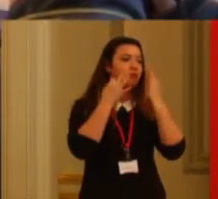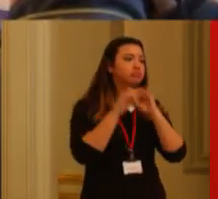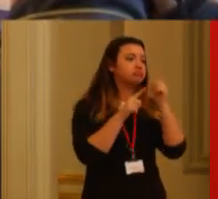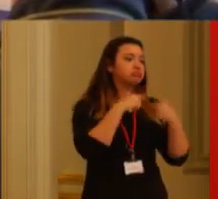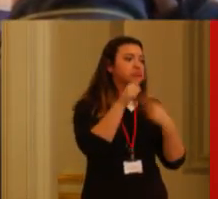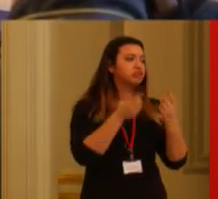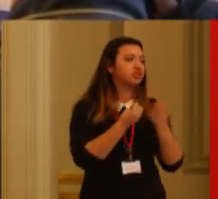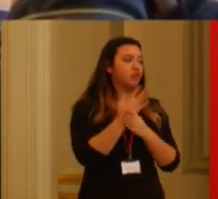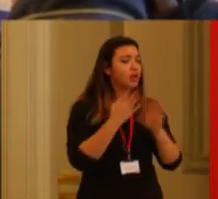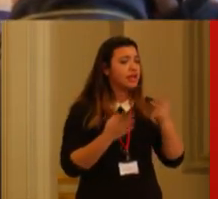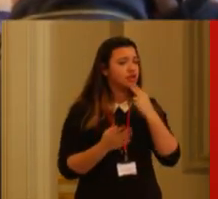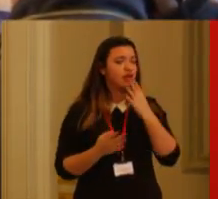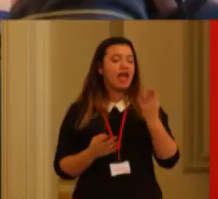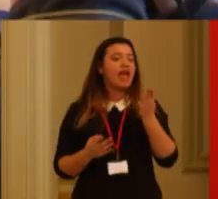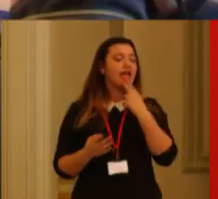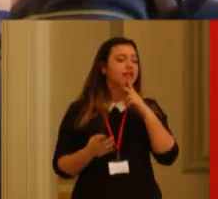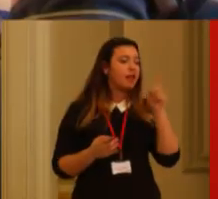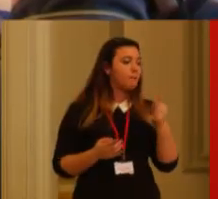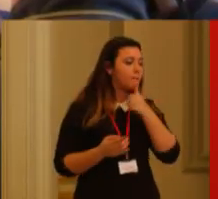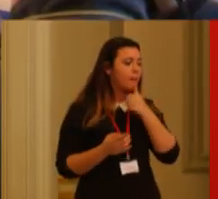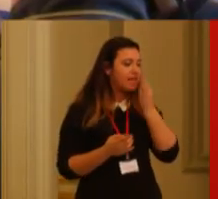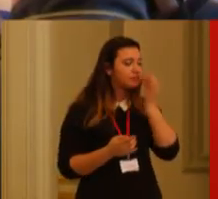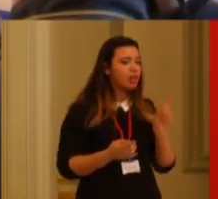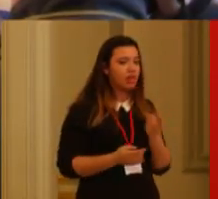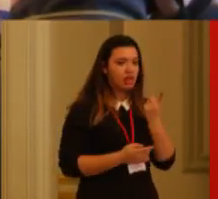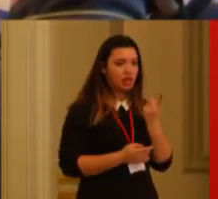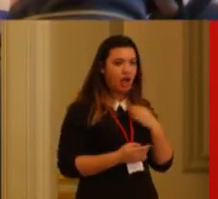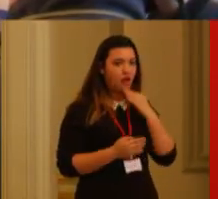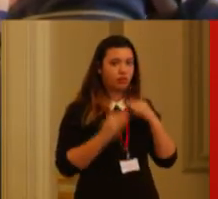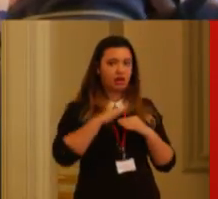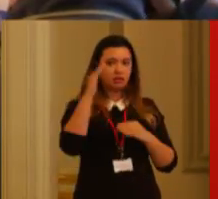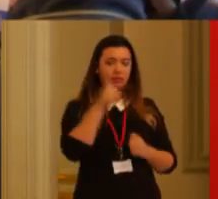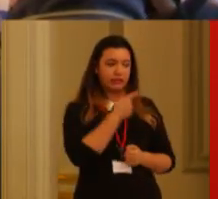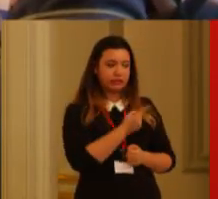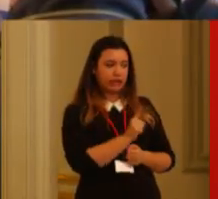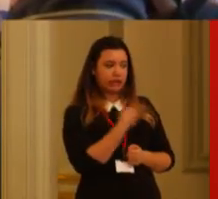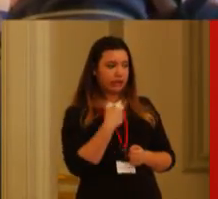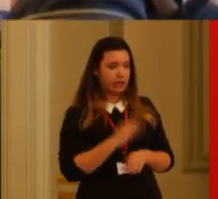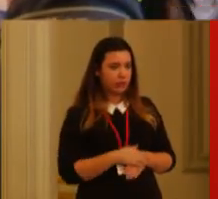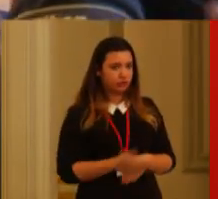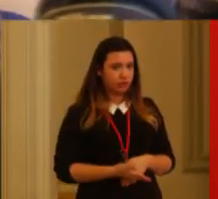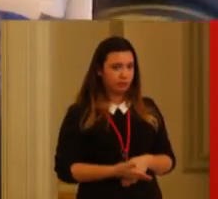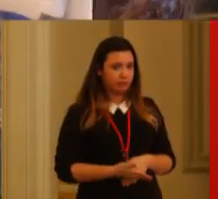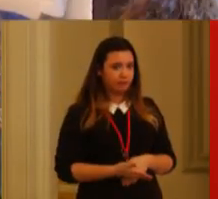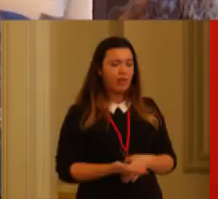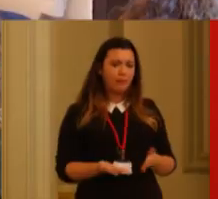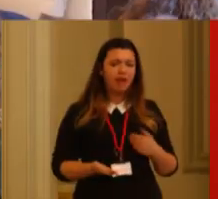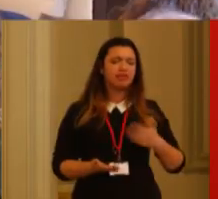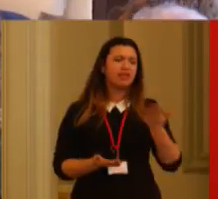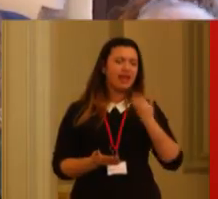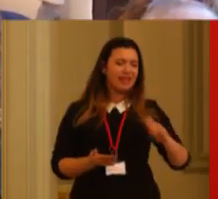the sample, and it is a fact, women believe that their fathers won't let them go abroad.